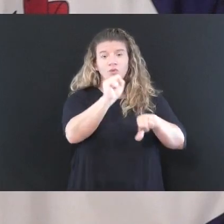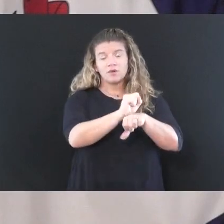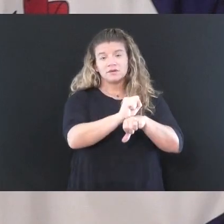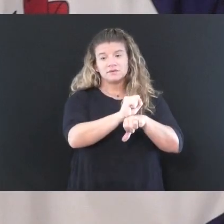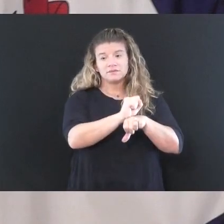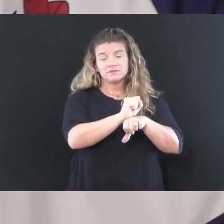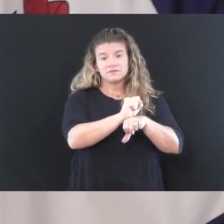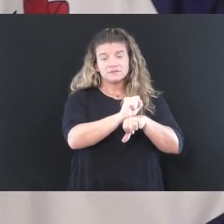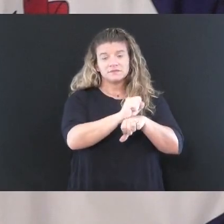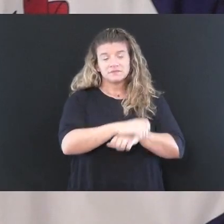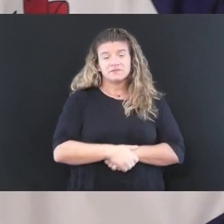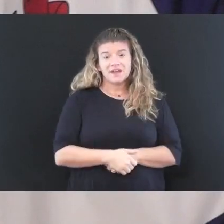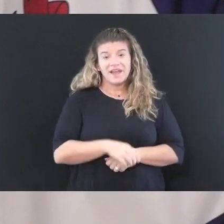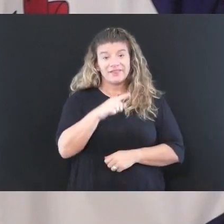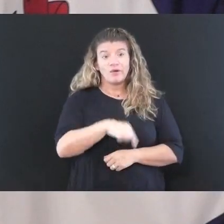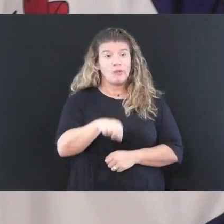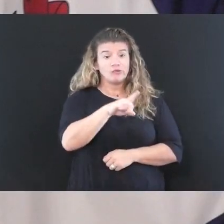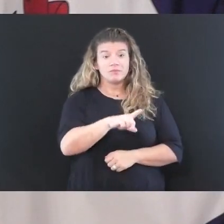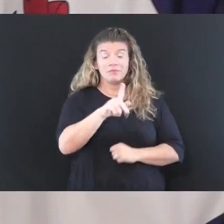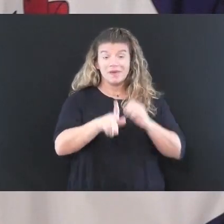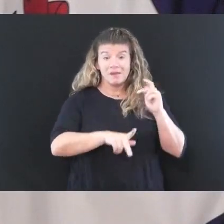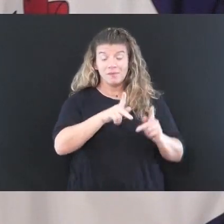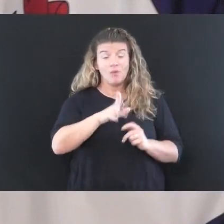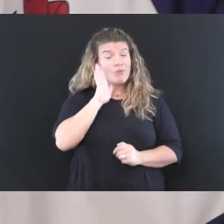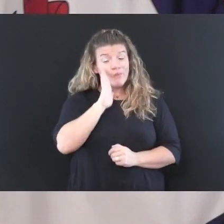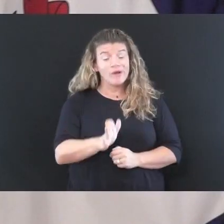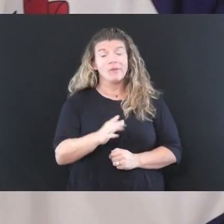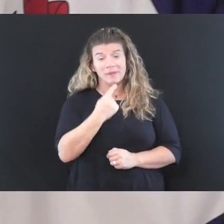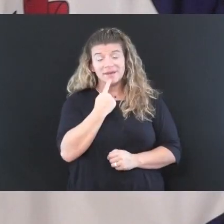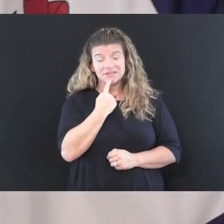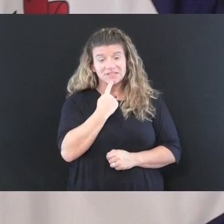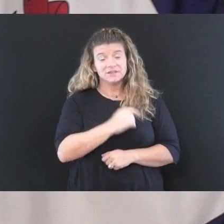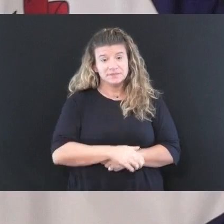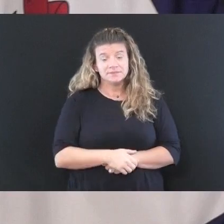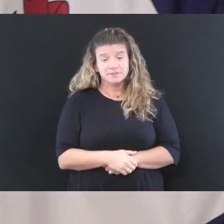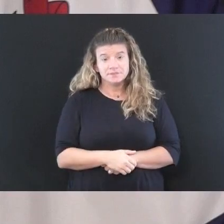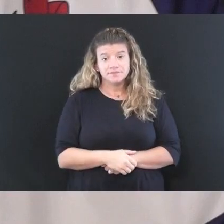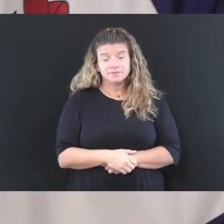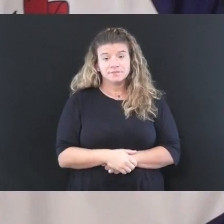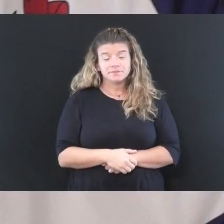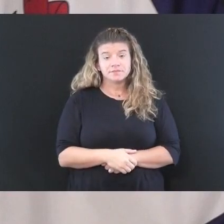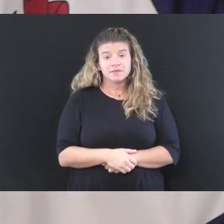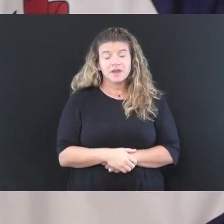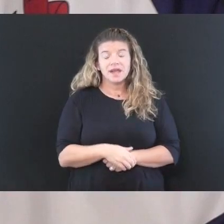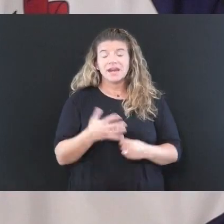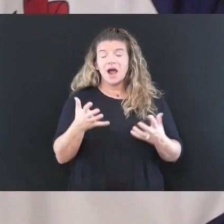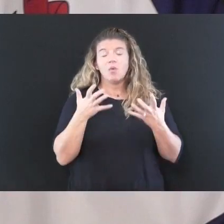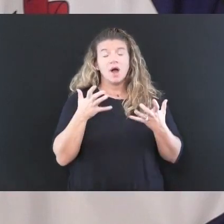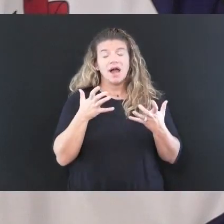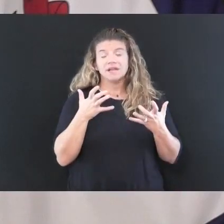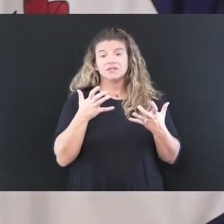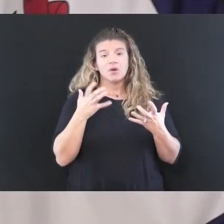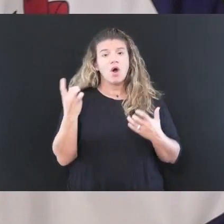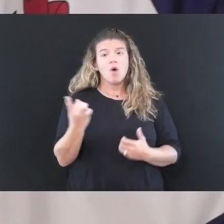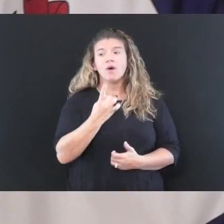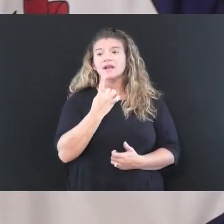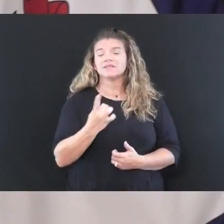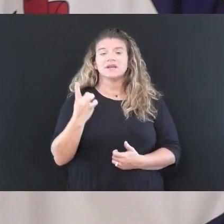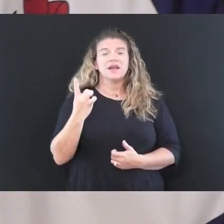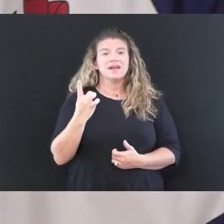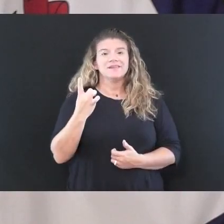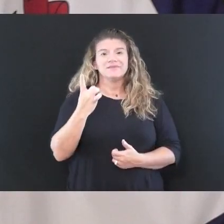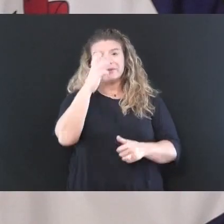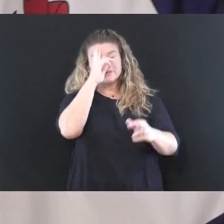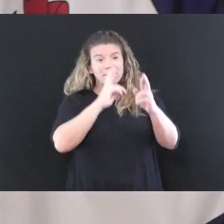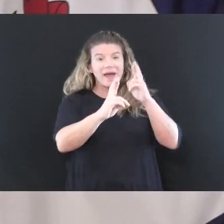going to really, really be missed, I know. But I want to always, out of respect and everything I